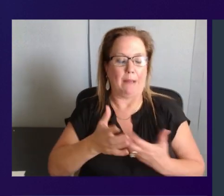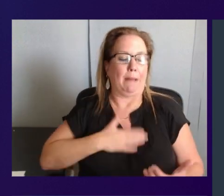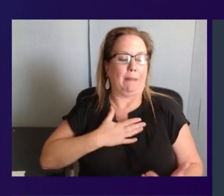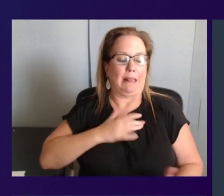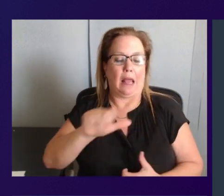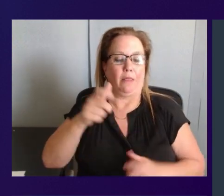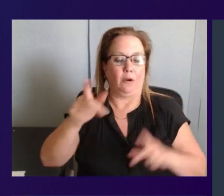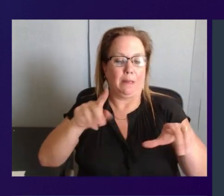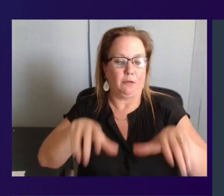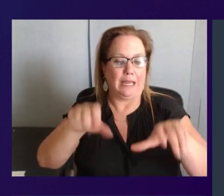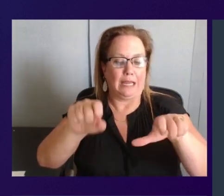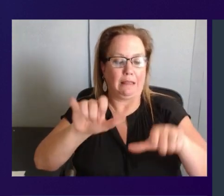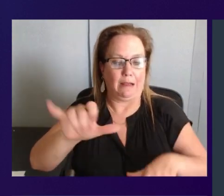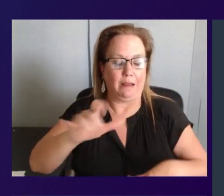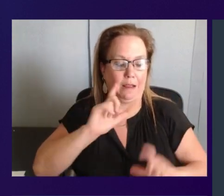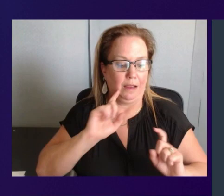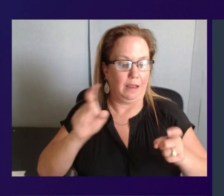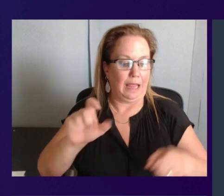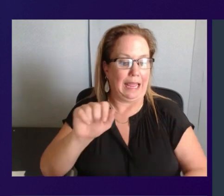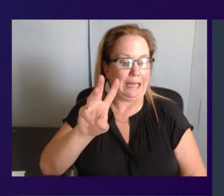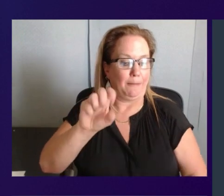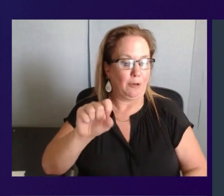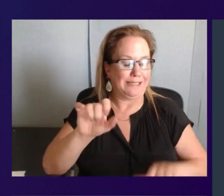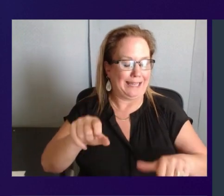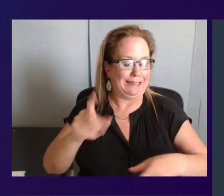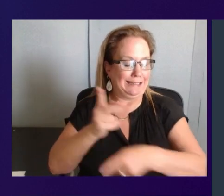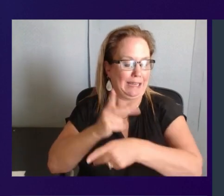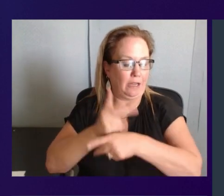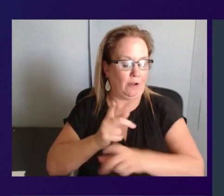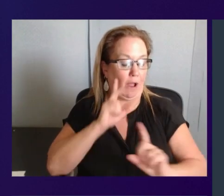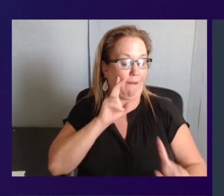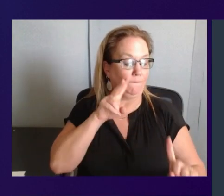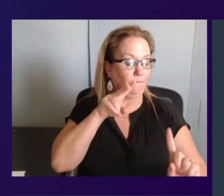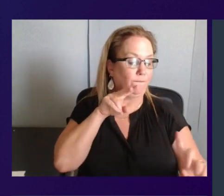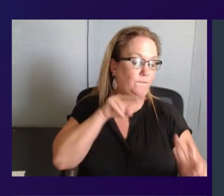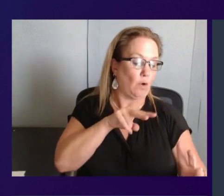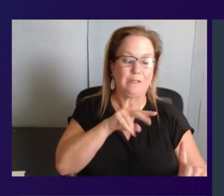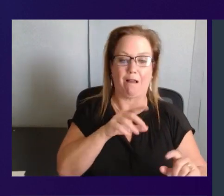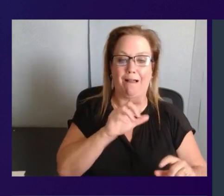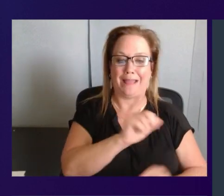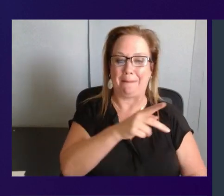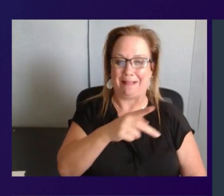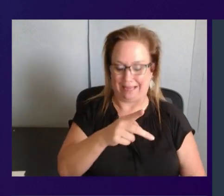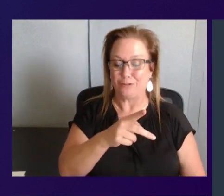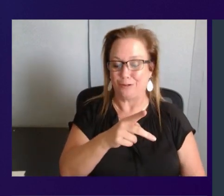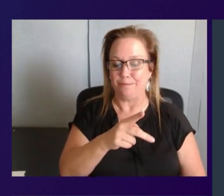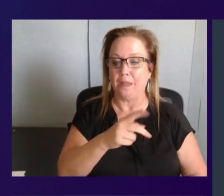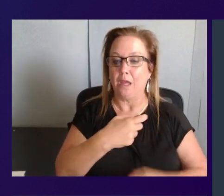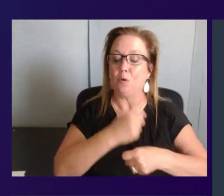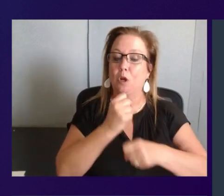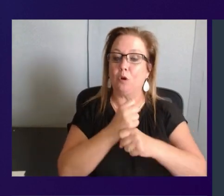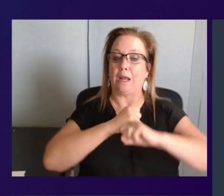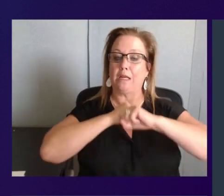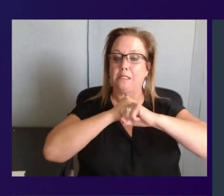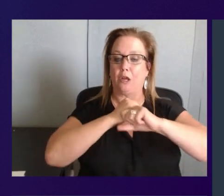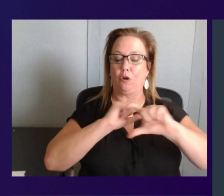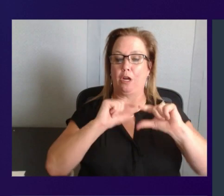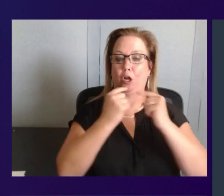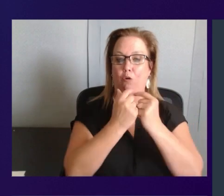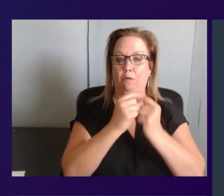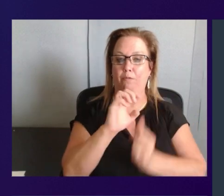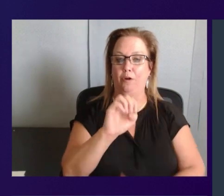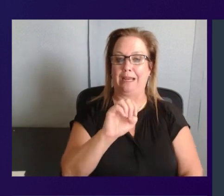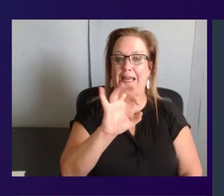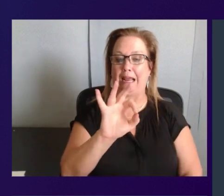for me. Happy to let AWS do that. I'll focus on the applications. Next, we're going to create a security group for EFS that